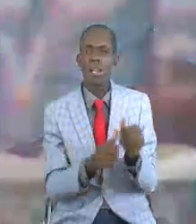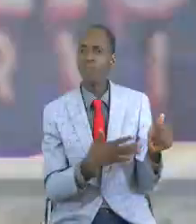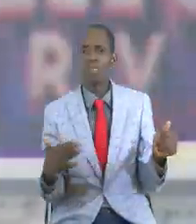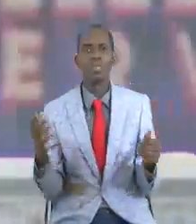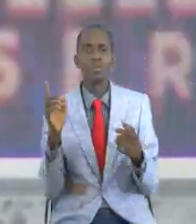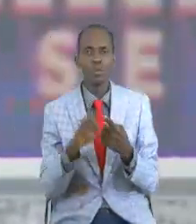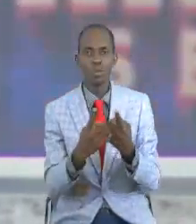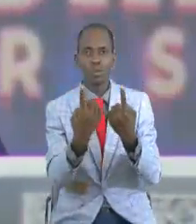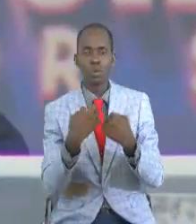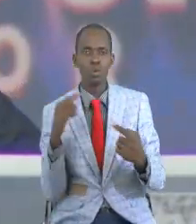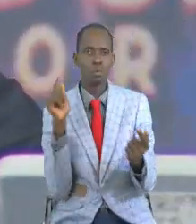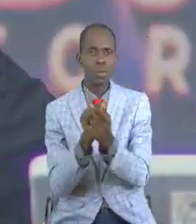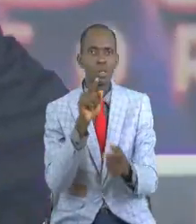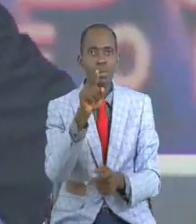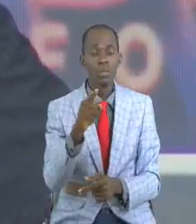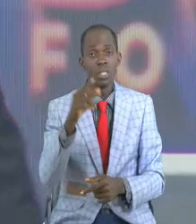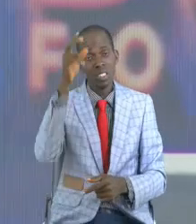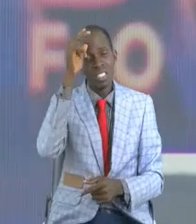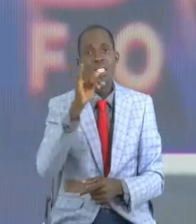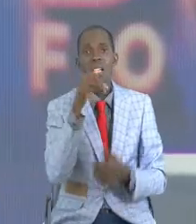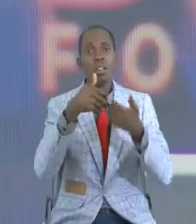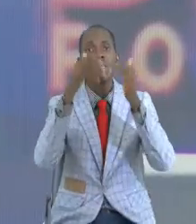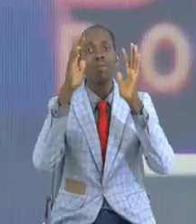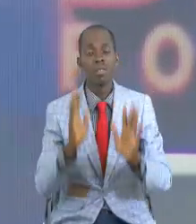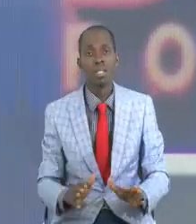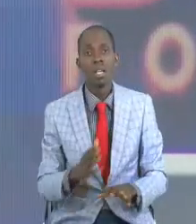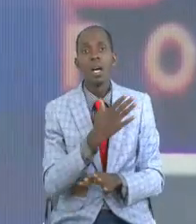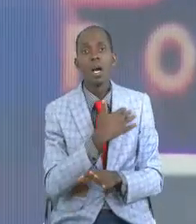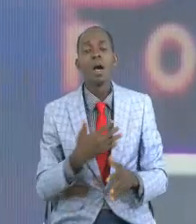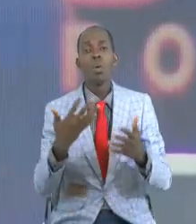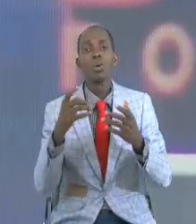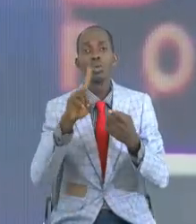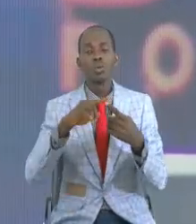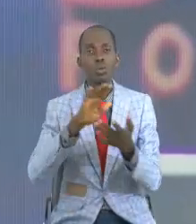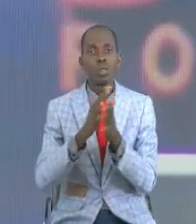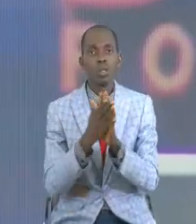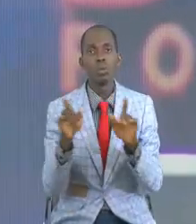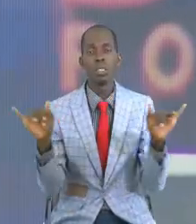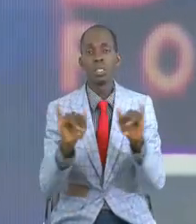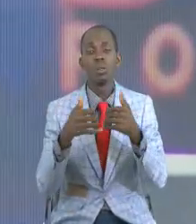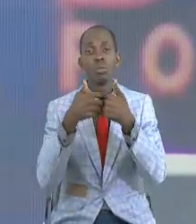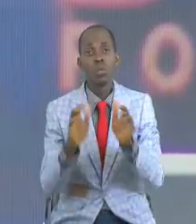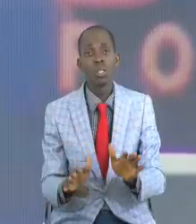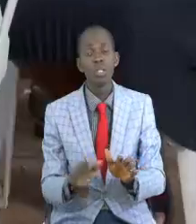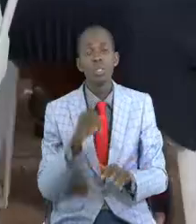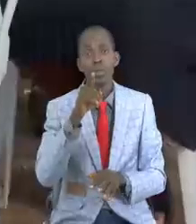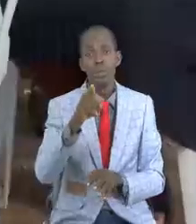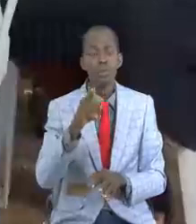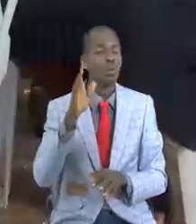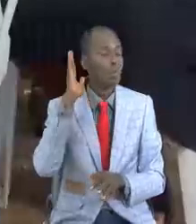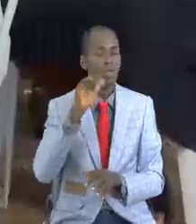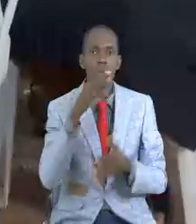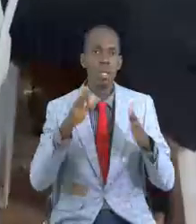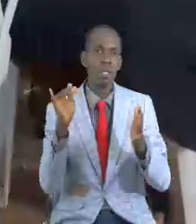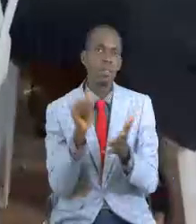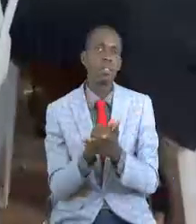you. He's a loser, and he wants to make you a loser. That will not happen to you.